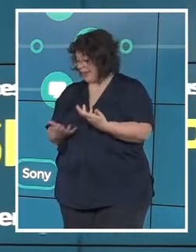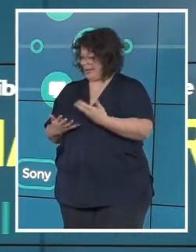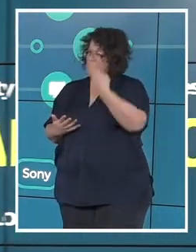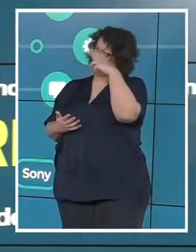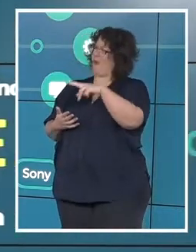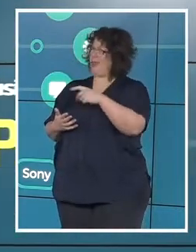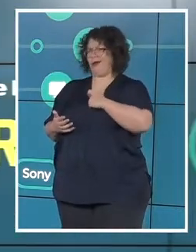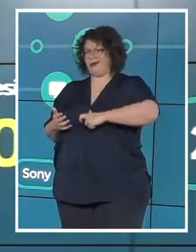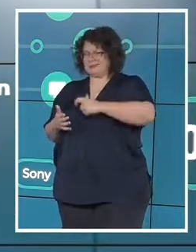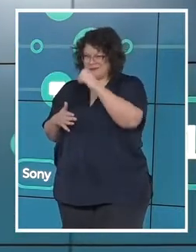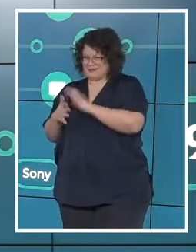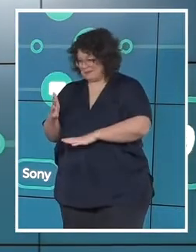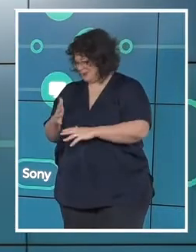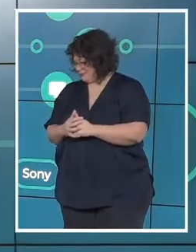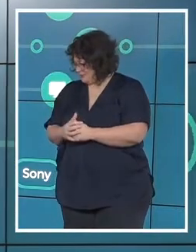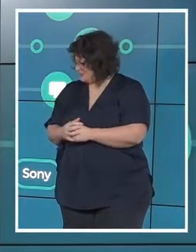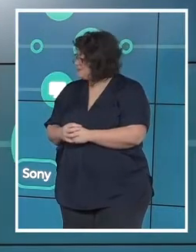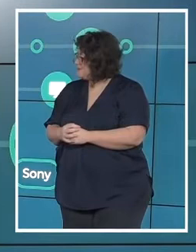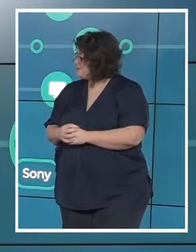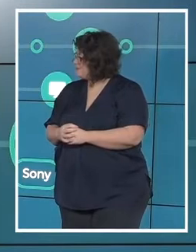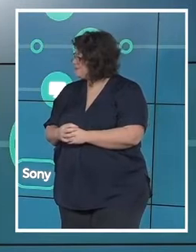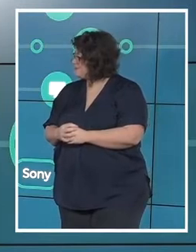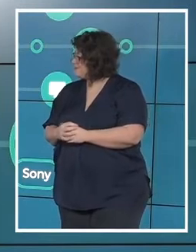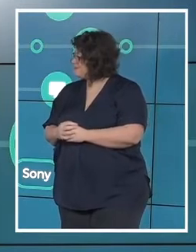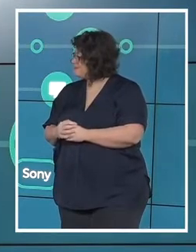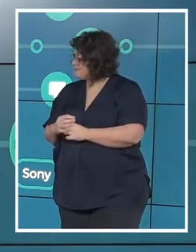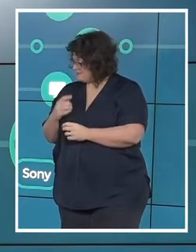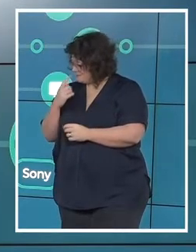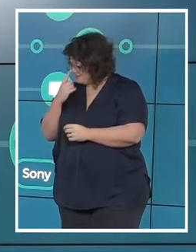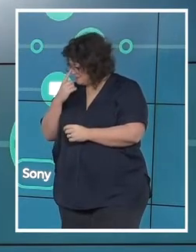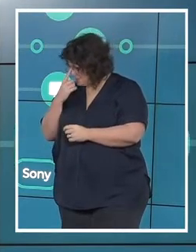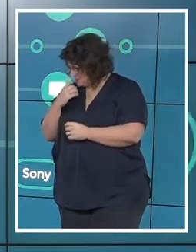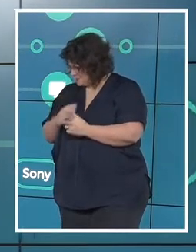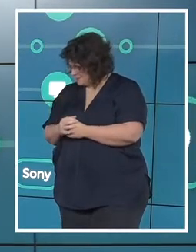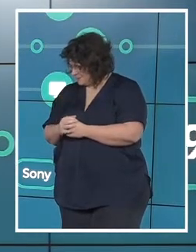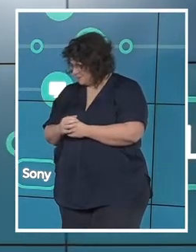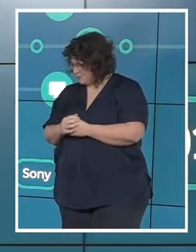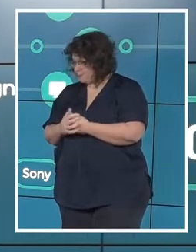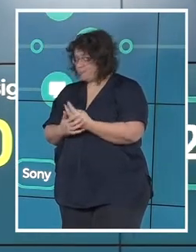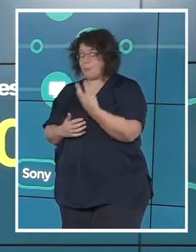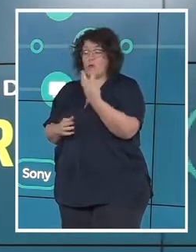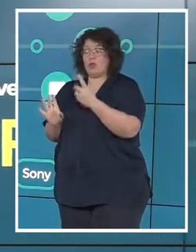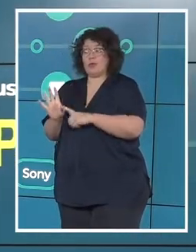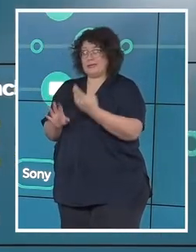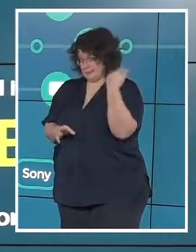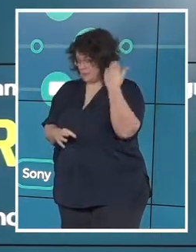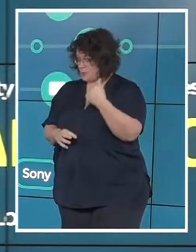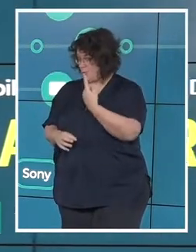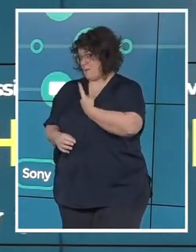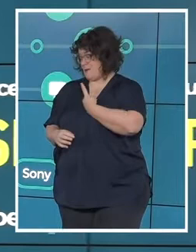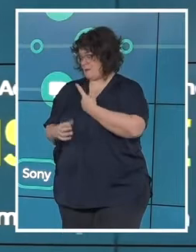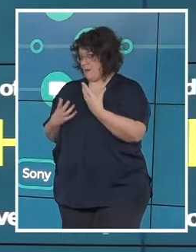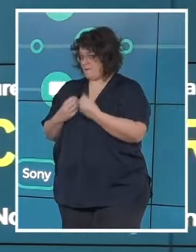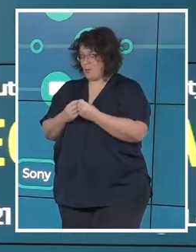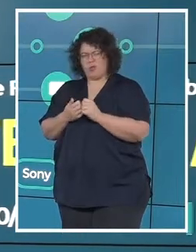About 13 years ago, however, when myself and a couple of my colleagues put the patent together for, in essence,